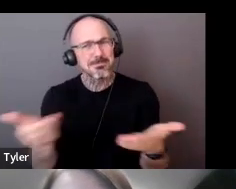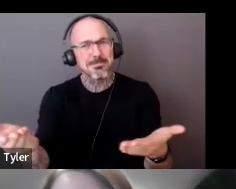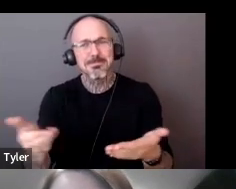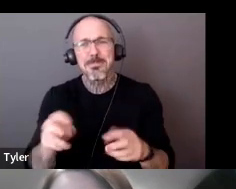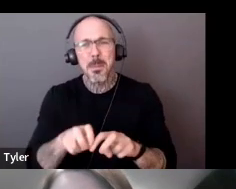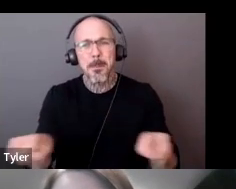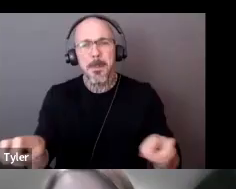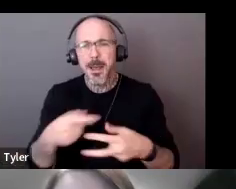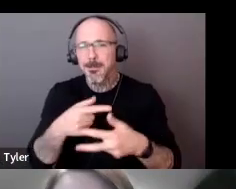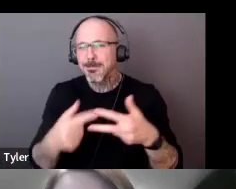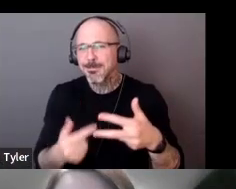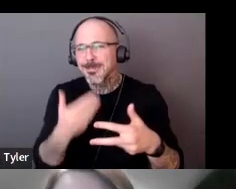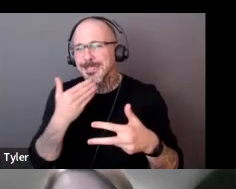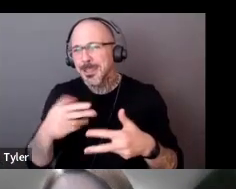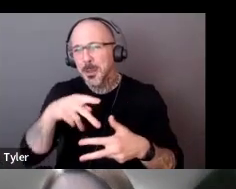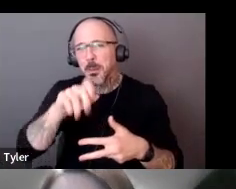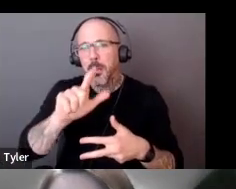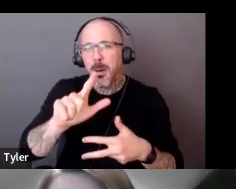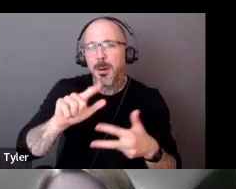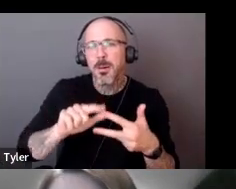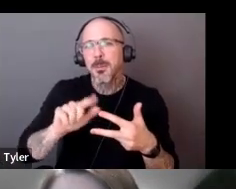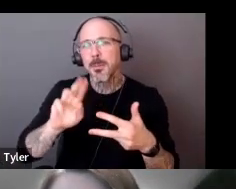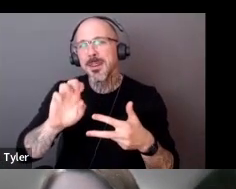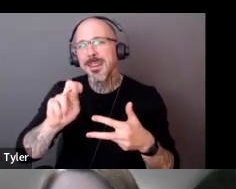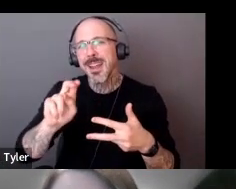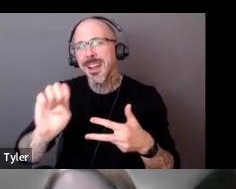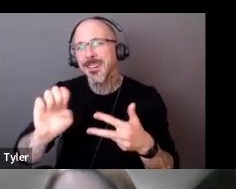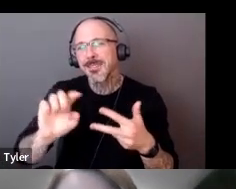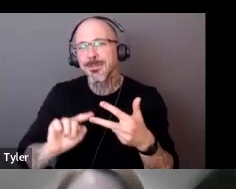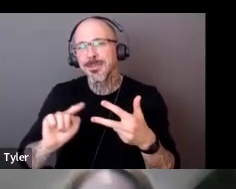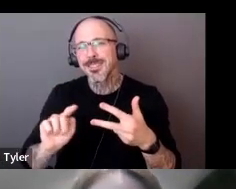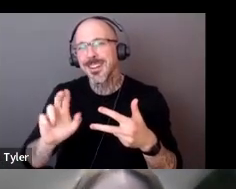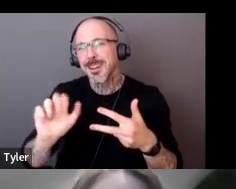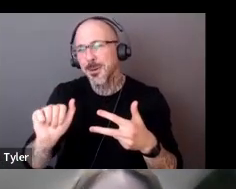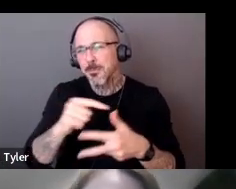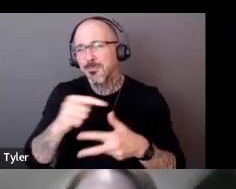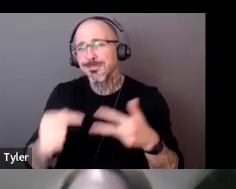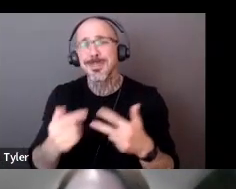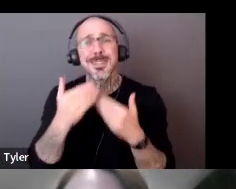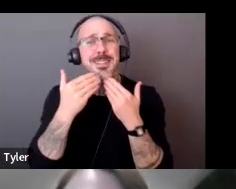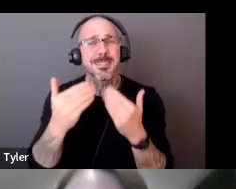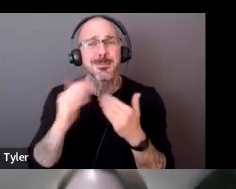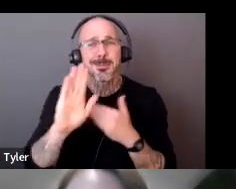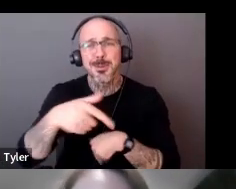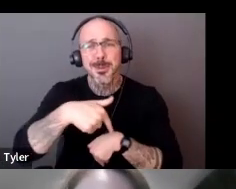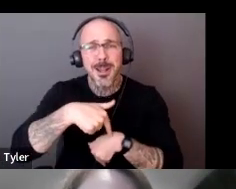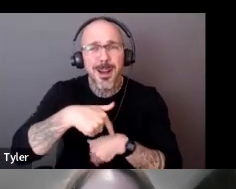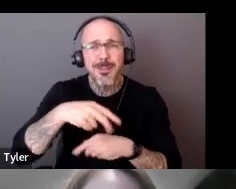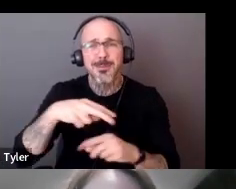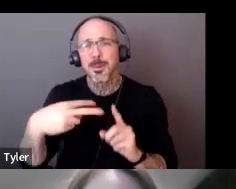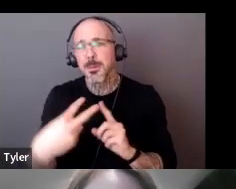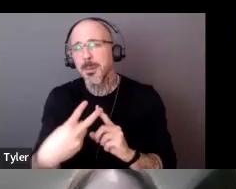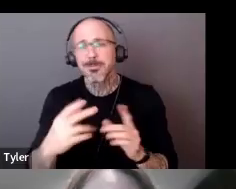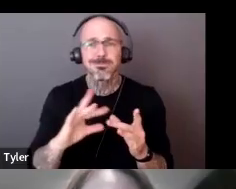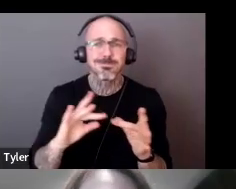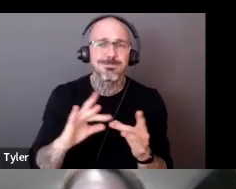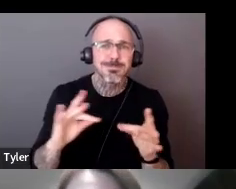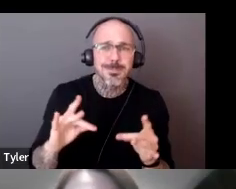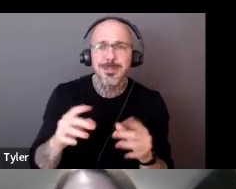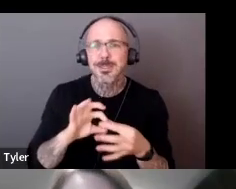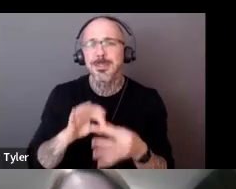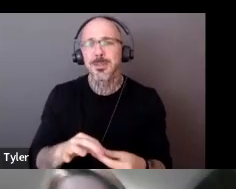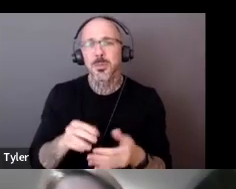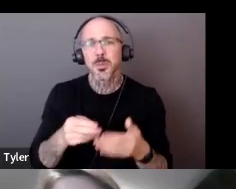panelists, Paul, Brianne, and Tara. We really appreciate your time and your perspective on the topic of human rights.